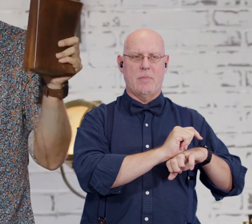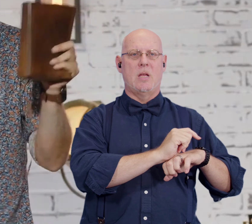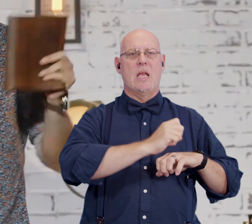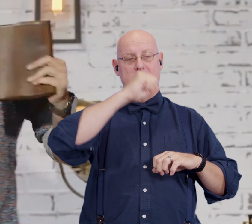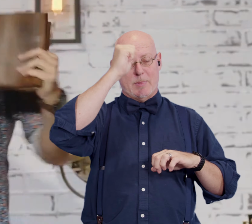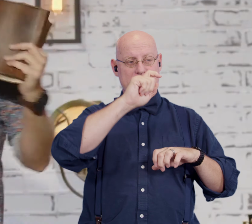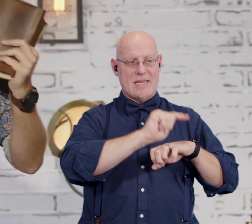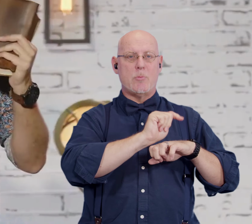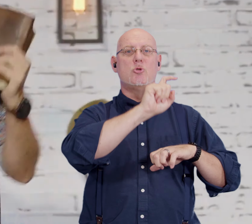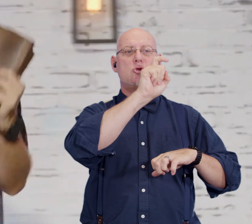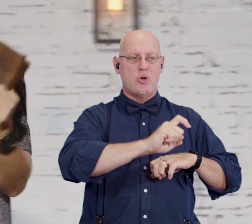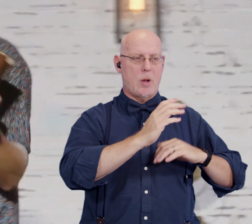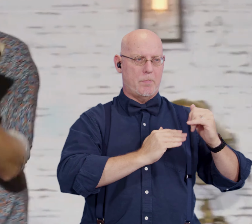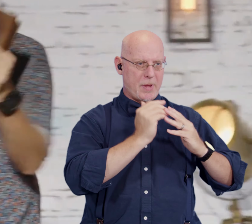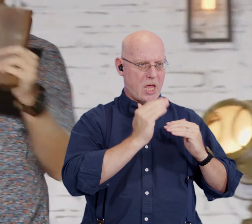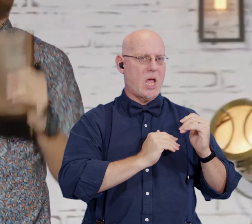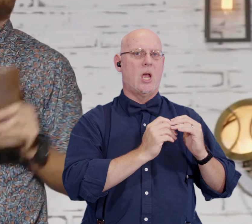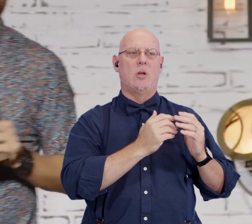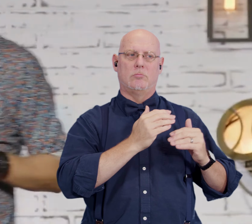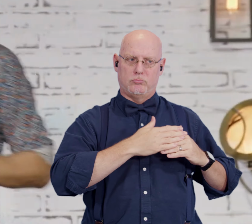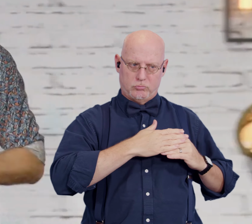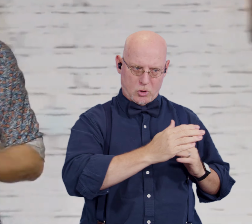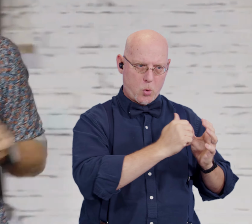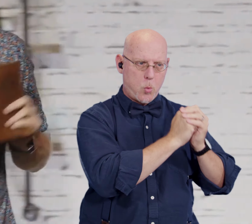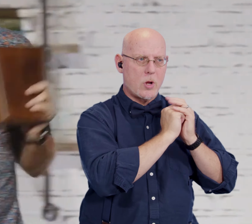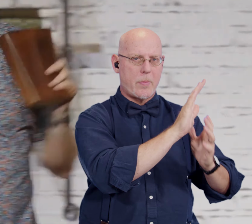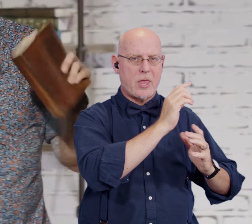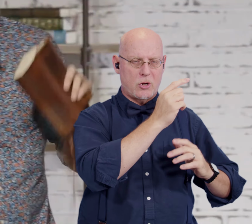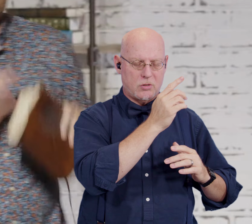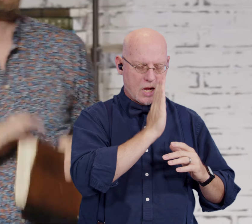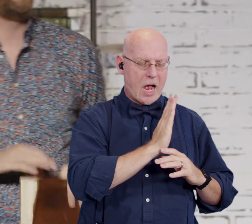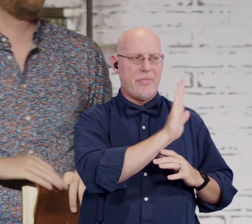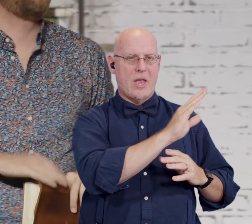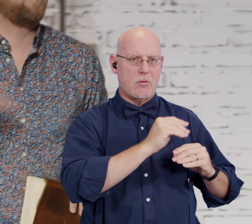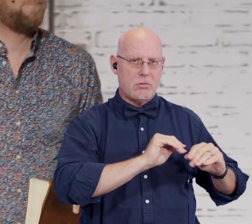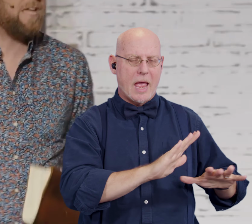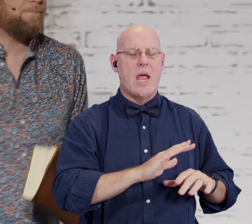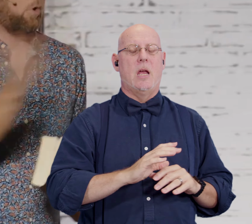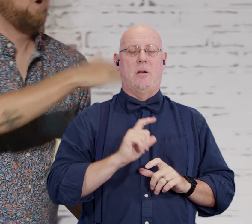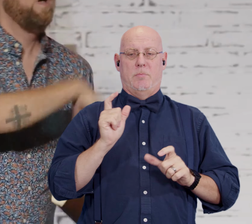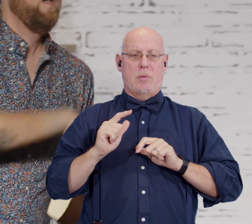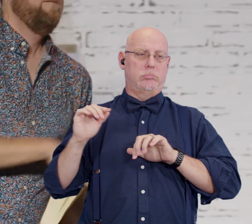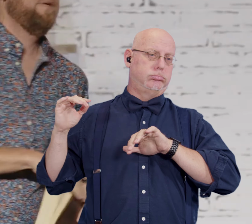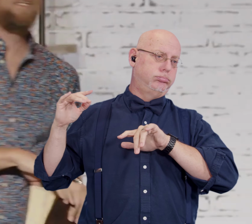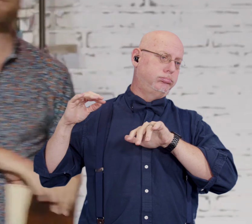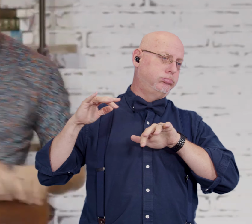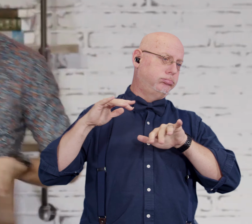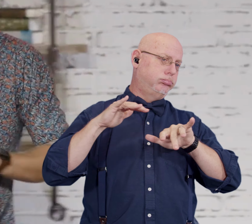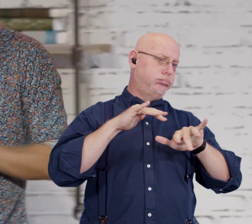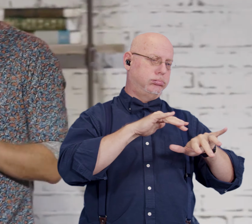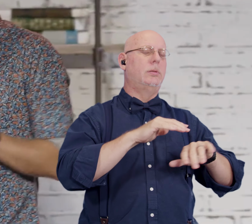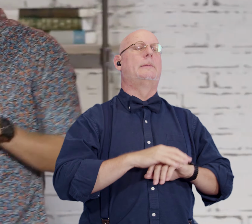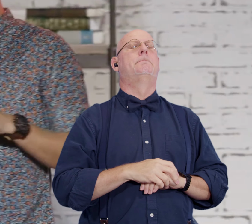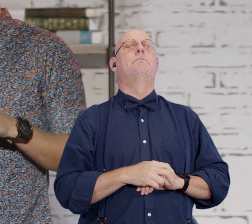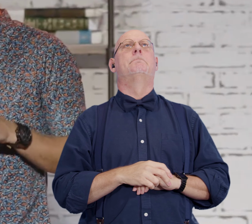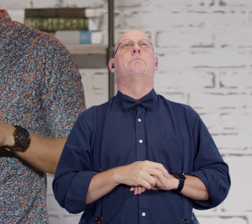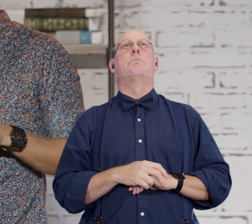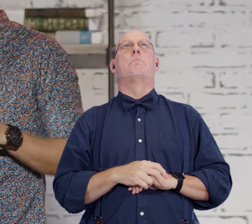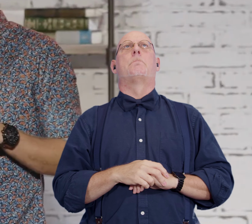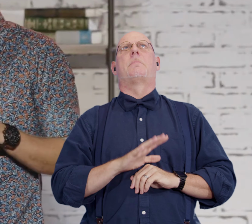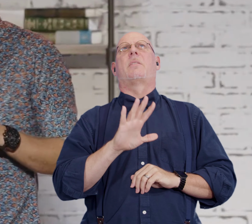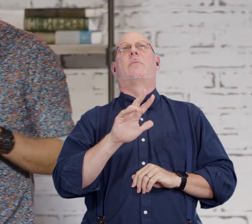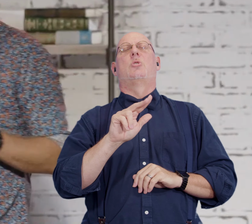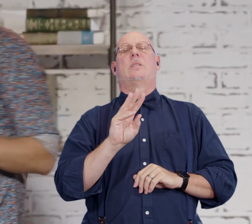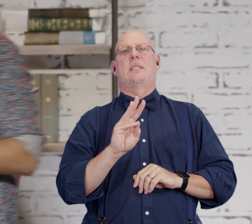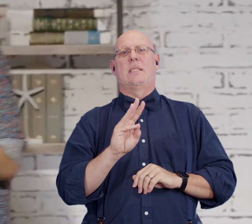be rebuilt, and they should re-engage in worship of their God there in their land. And so the people began to flock there